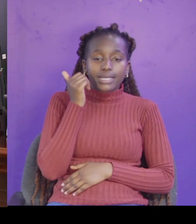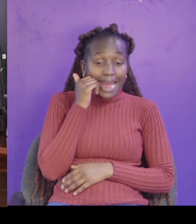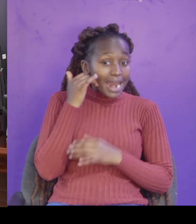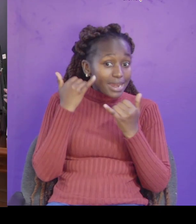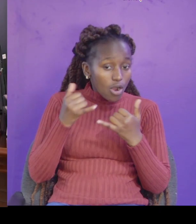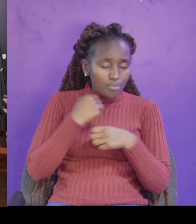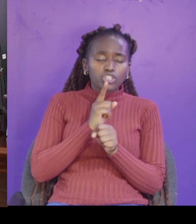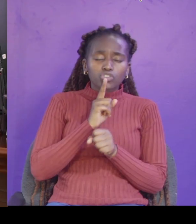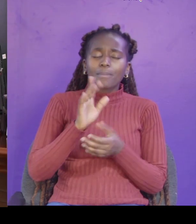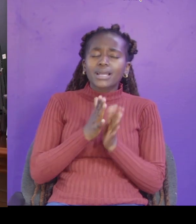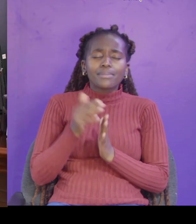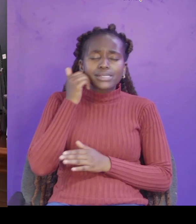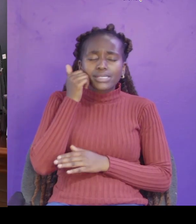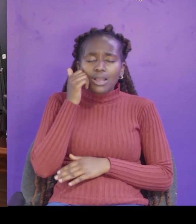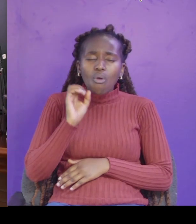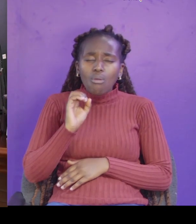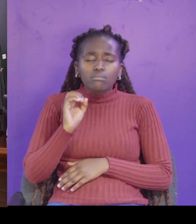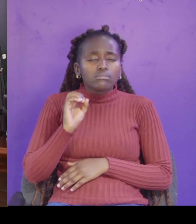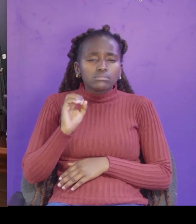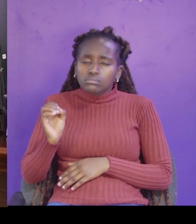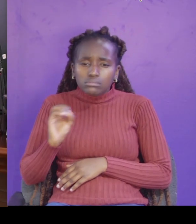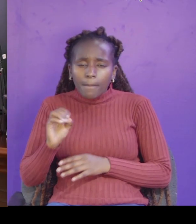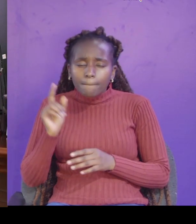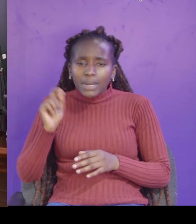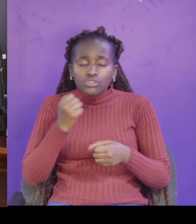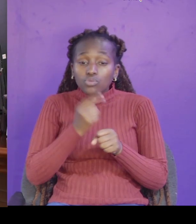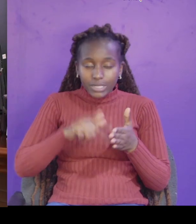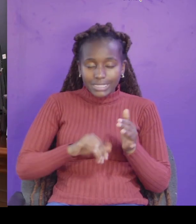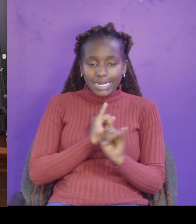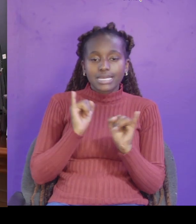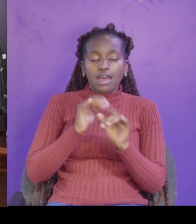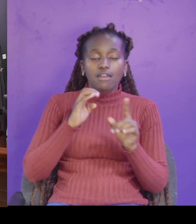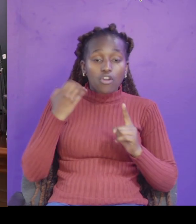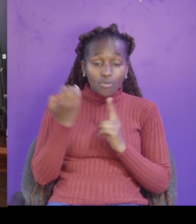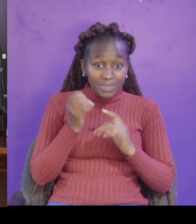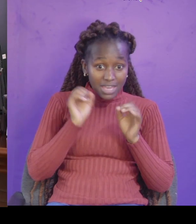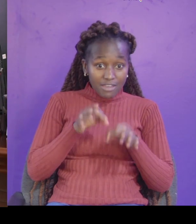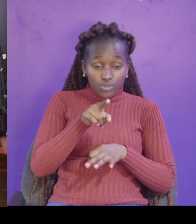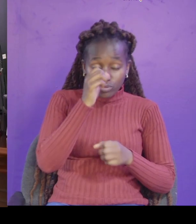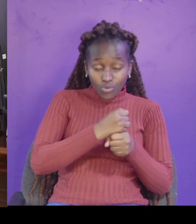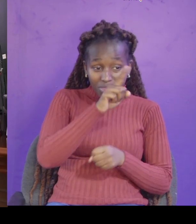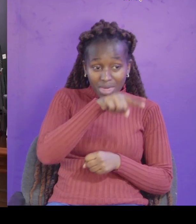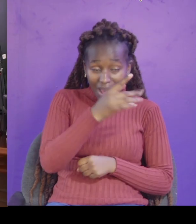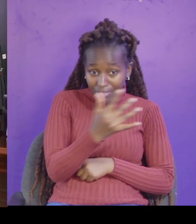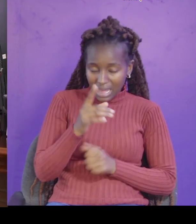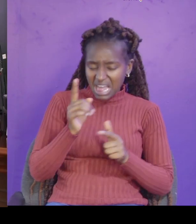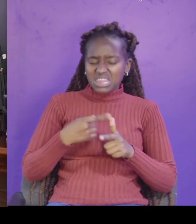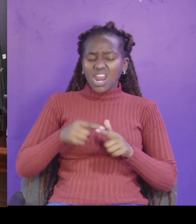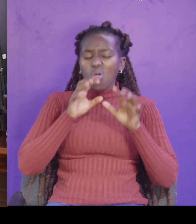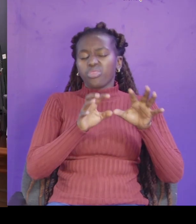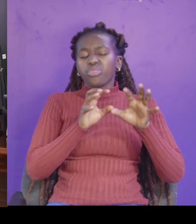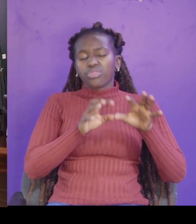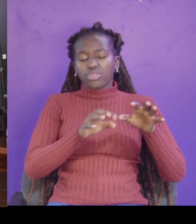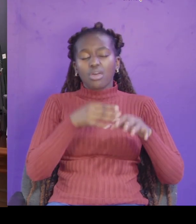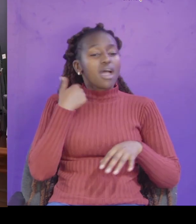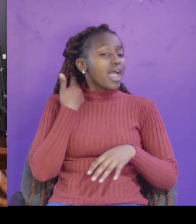and anybody who has done the right thing will always be hated, but when they exit the stage, that's when you know their importance.